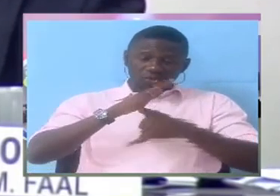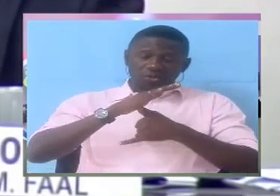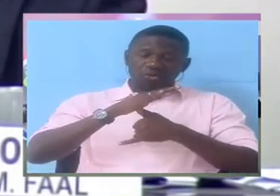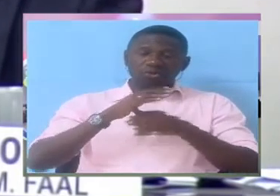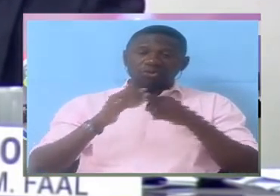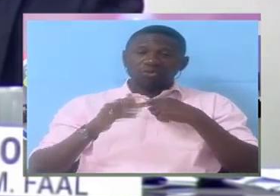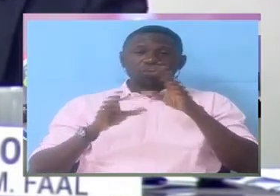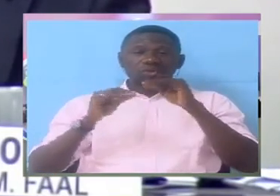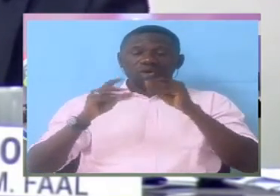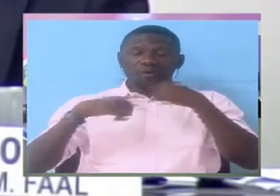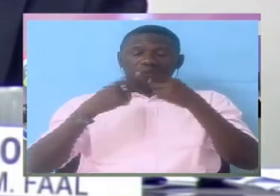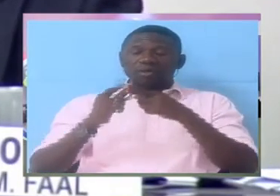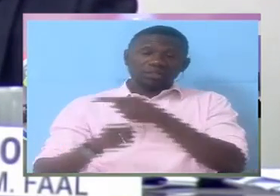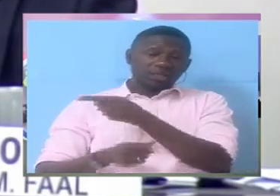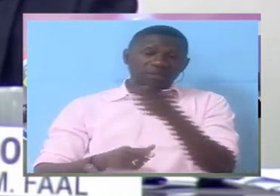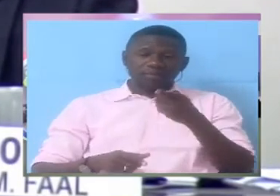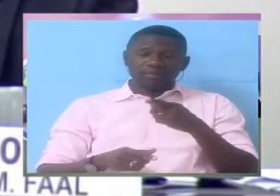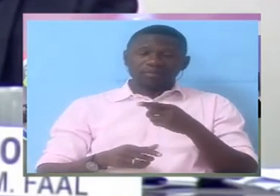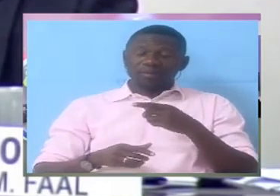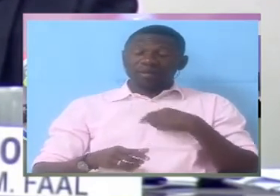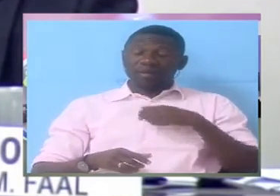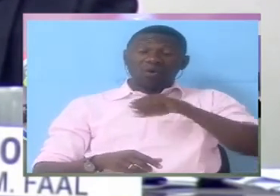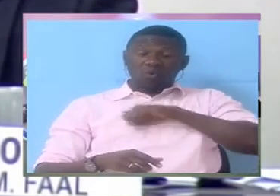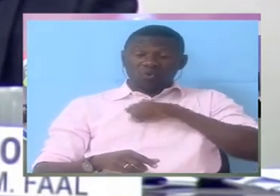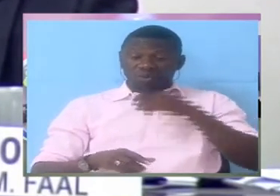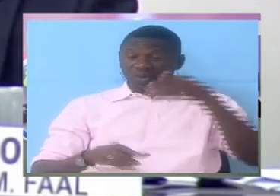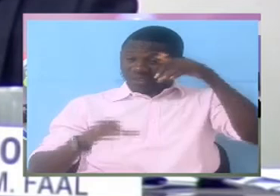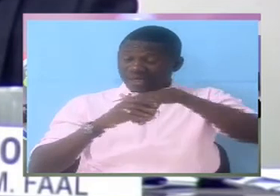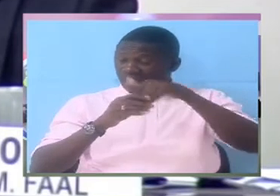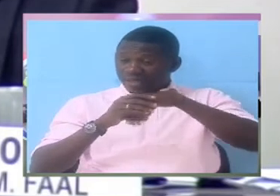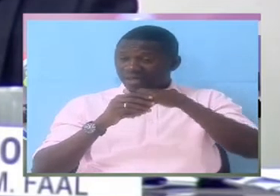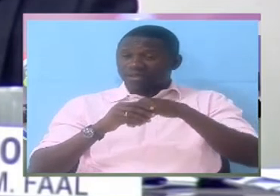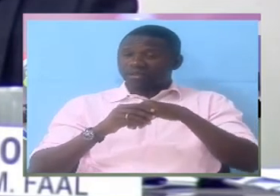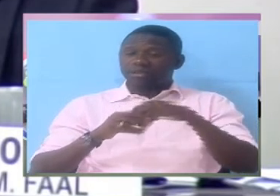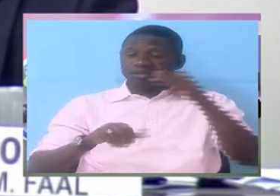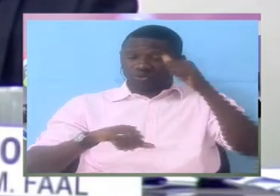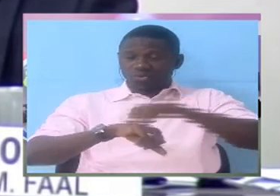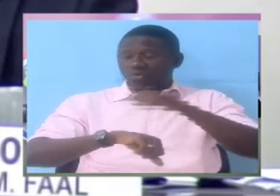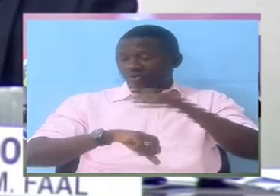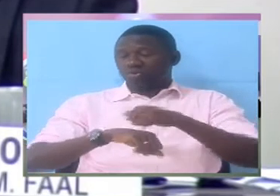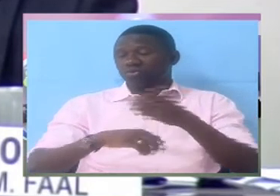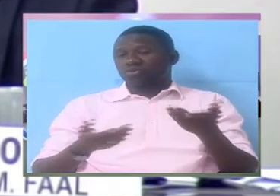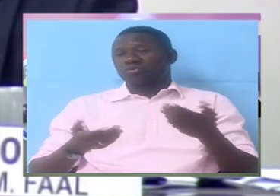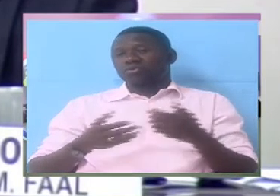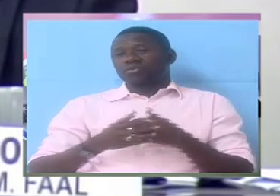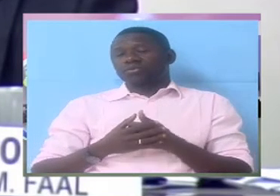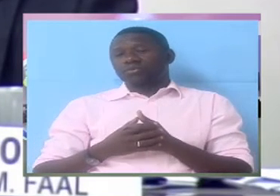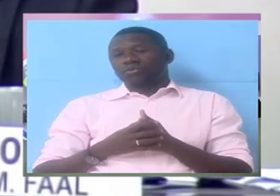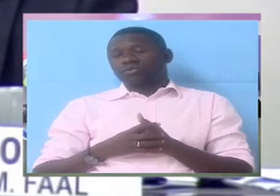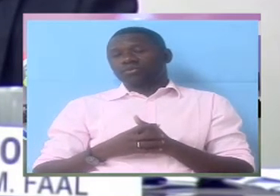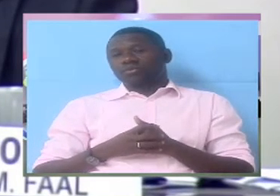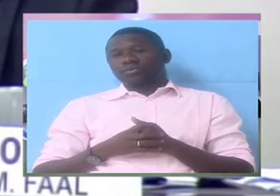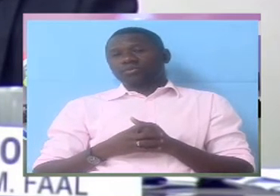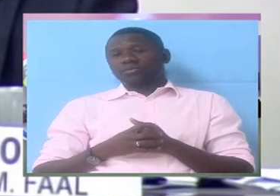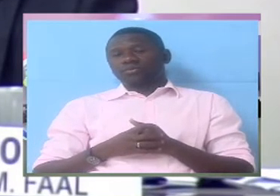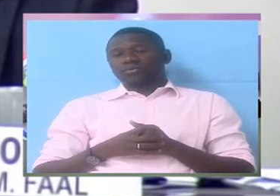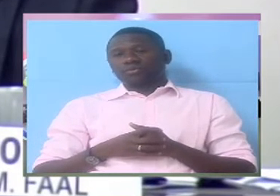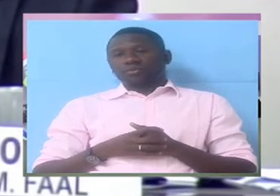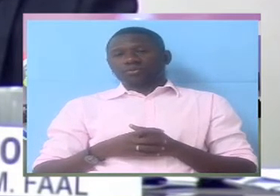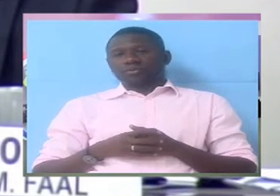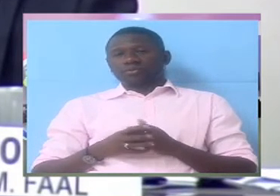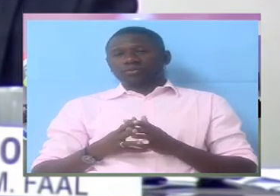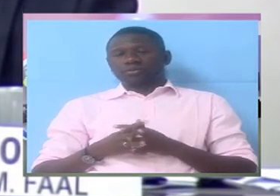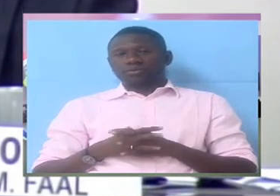physically perpetrating the tortures. Bari yen tajire yalu menu be fotateng. Imang ila palasi doya la kumo